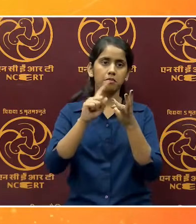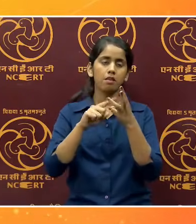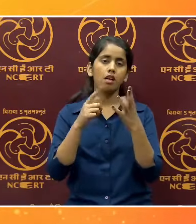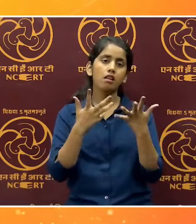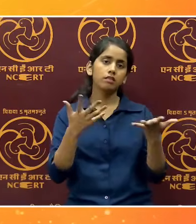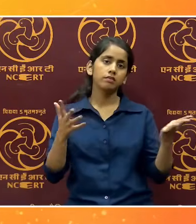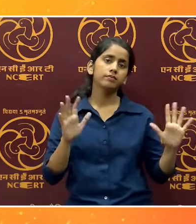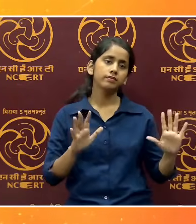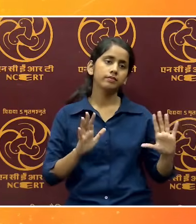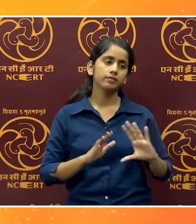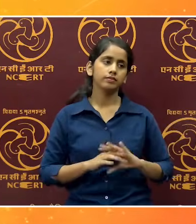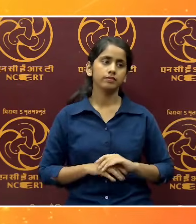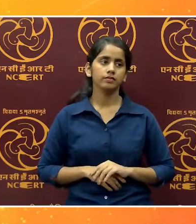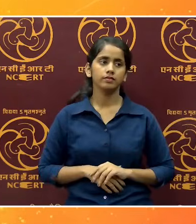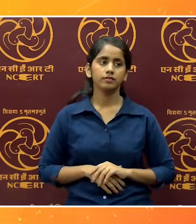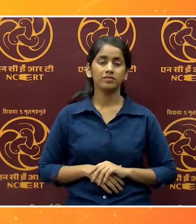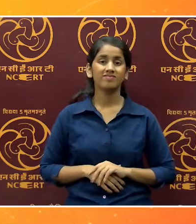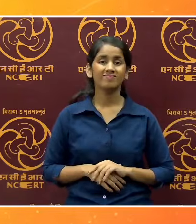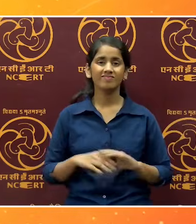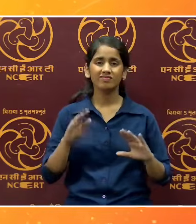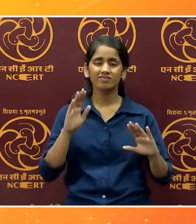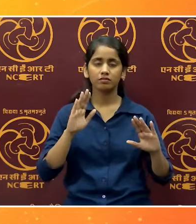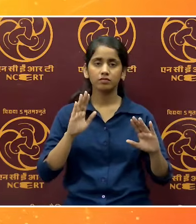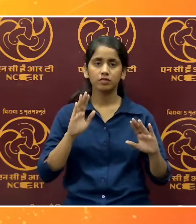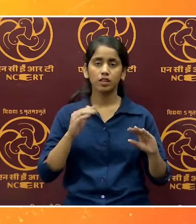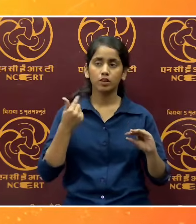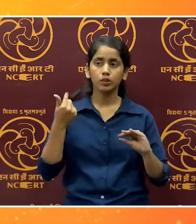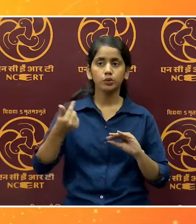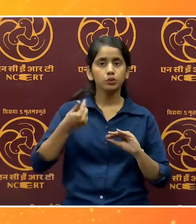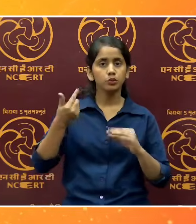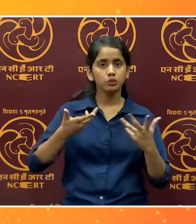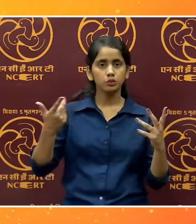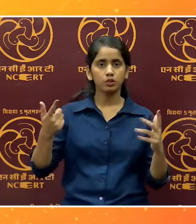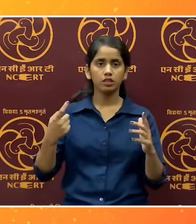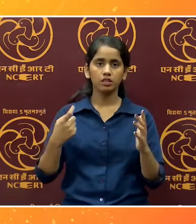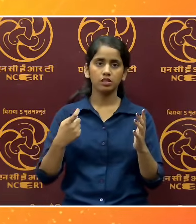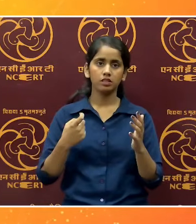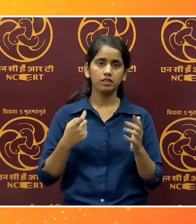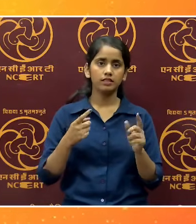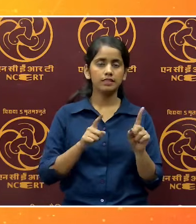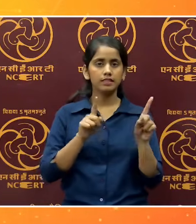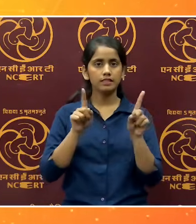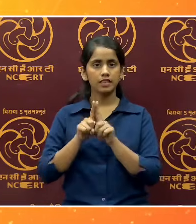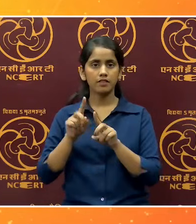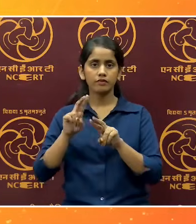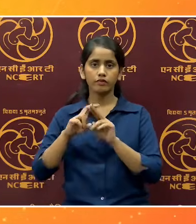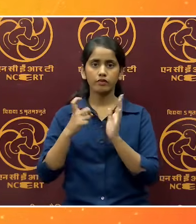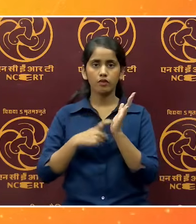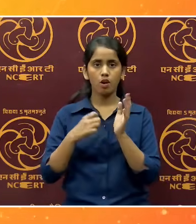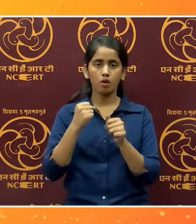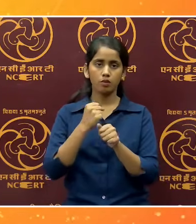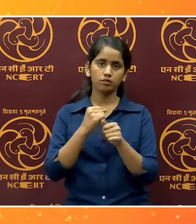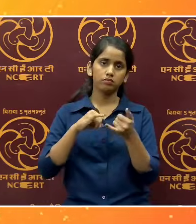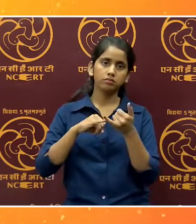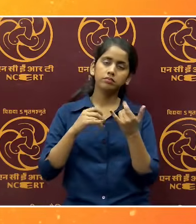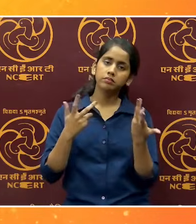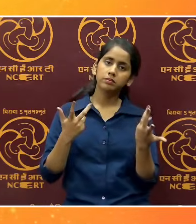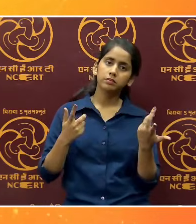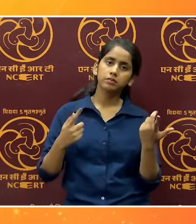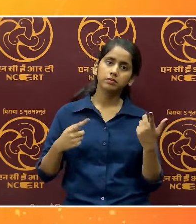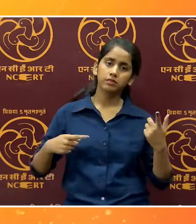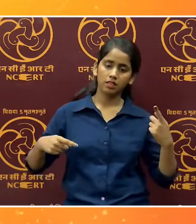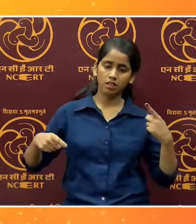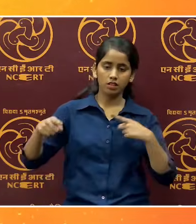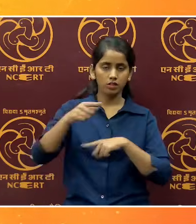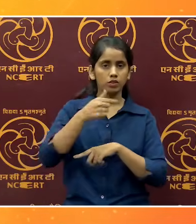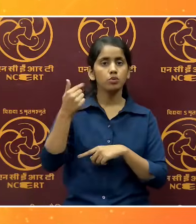So, also the scuba divers, they use the flippers, the same like a frog's webbed feet. So, they use